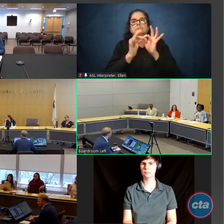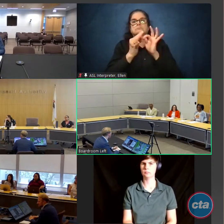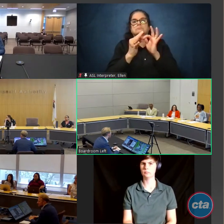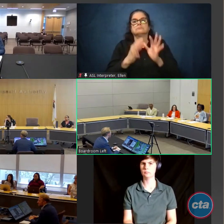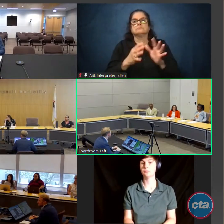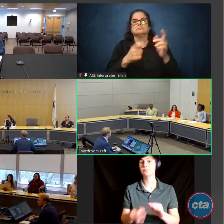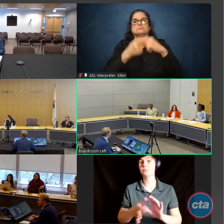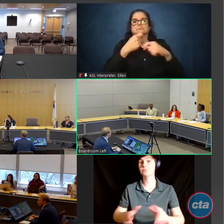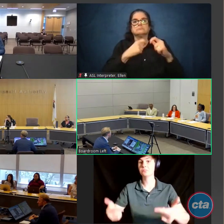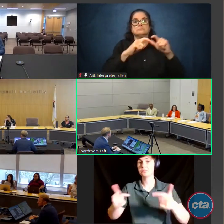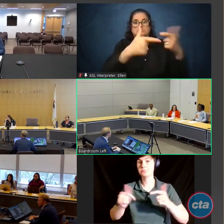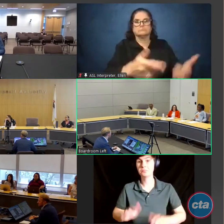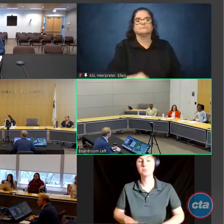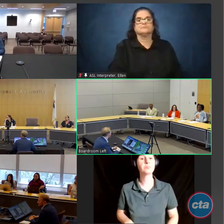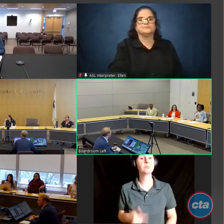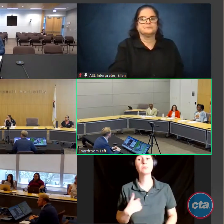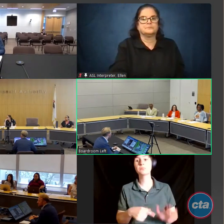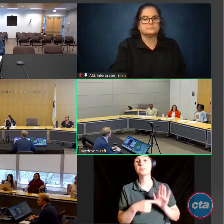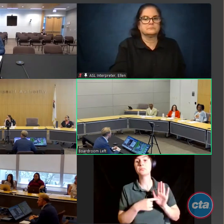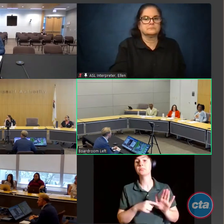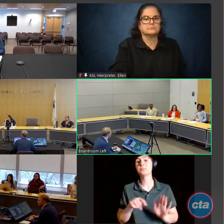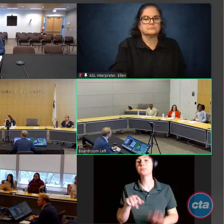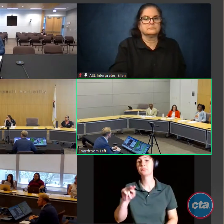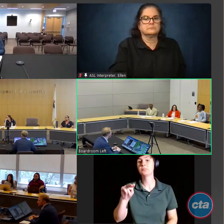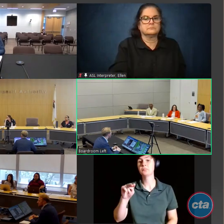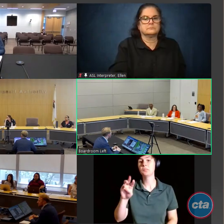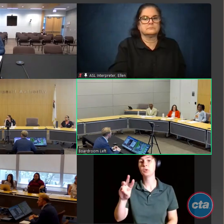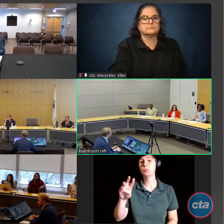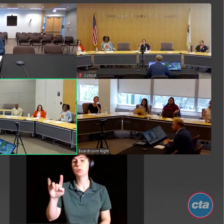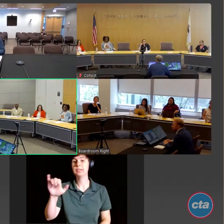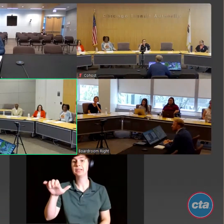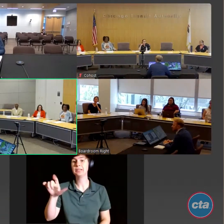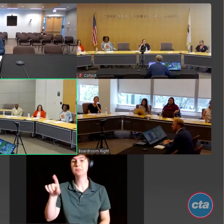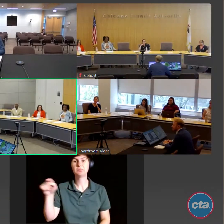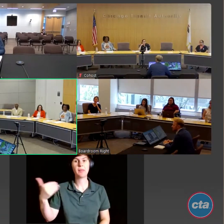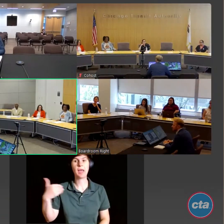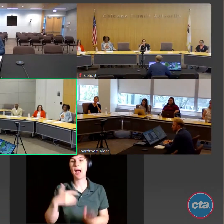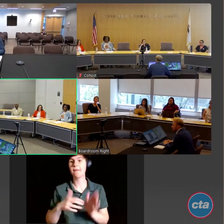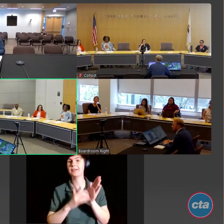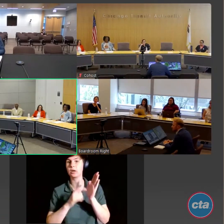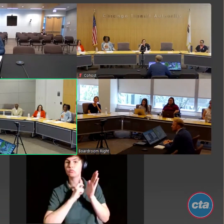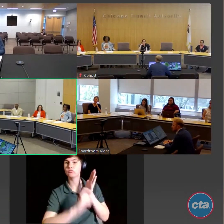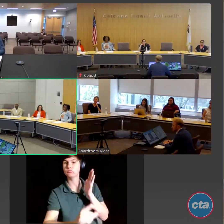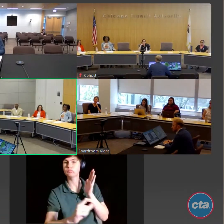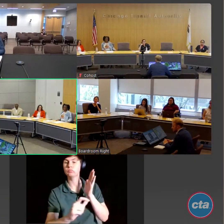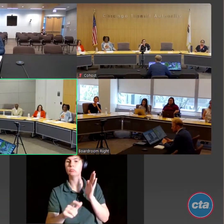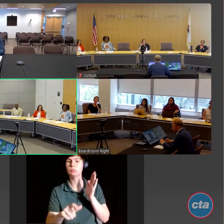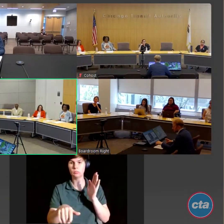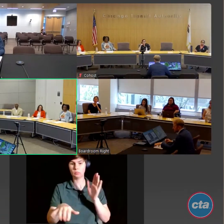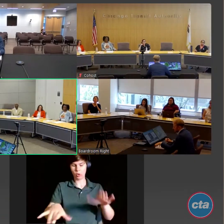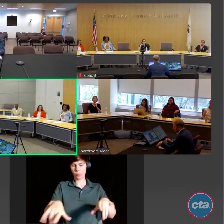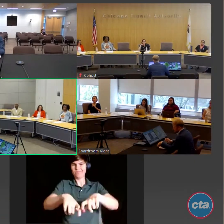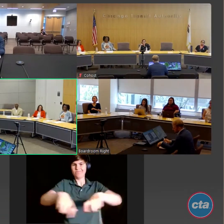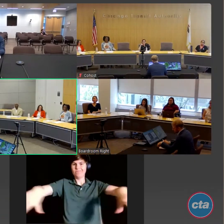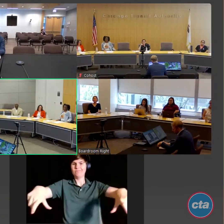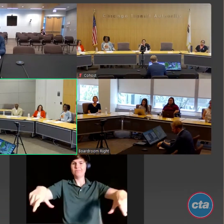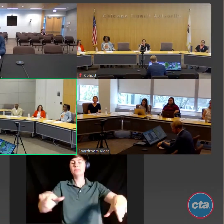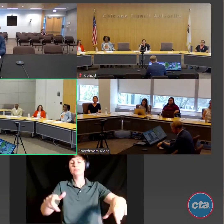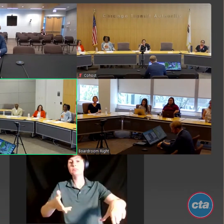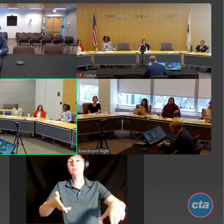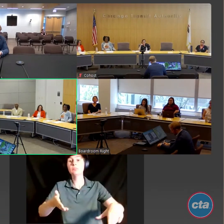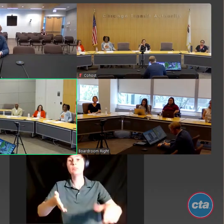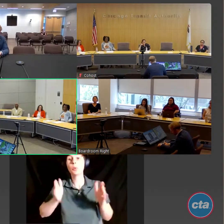New Zealand. They have a tactile strip at the bottom of the stub, so the person knows with their feet that they are at the right